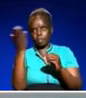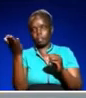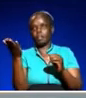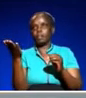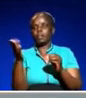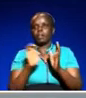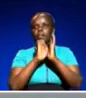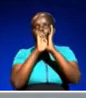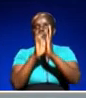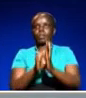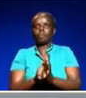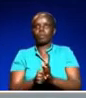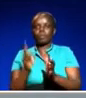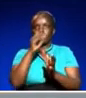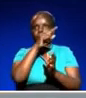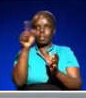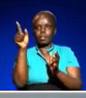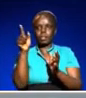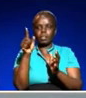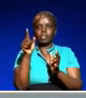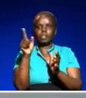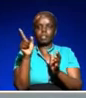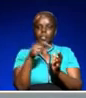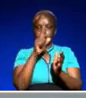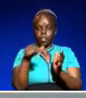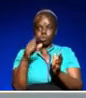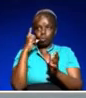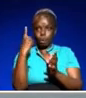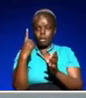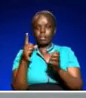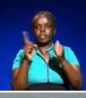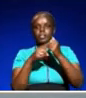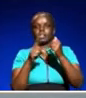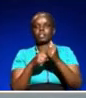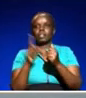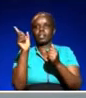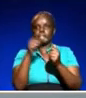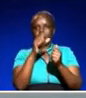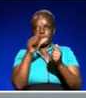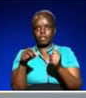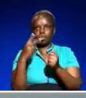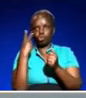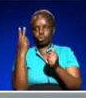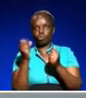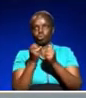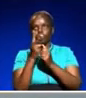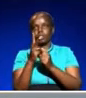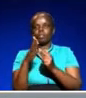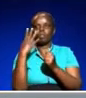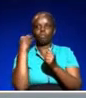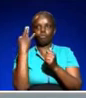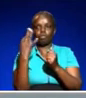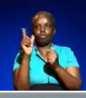example, x1 is 6, x2 is 12, 4 is